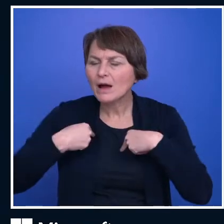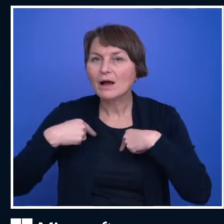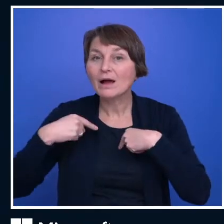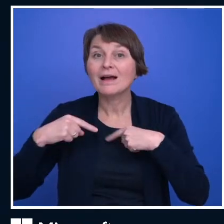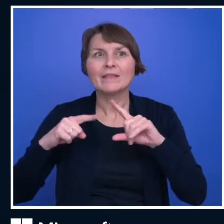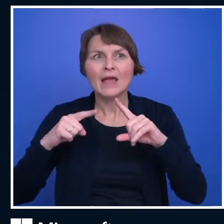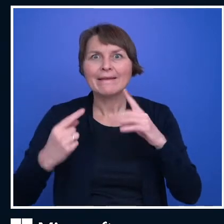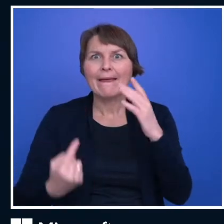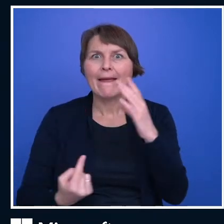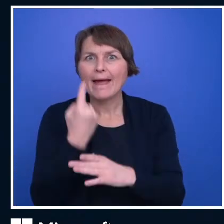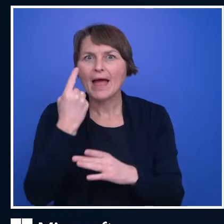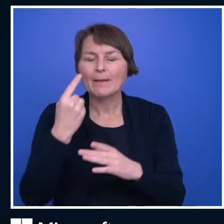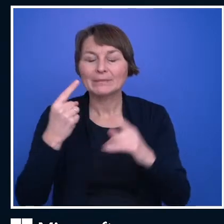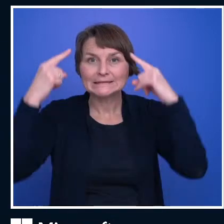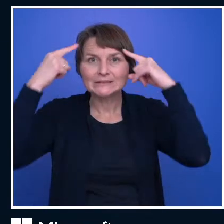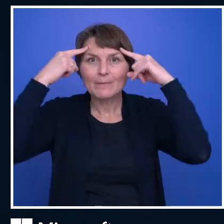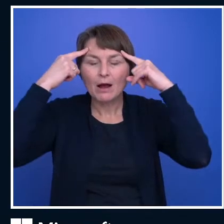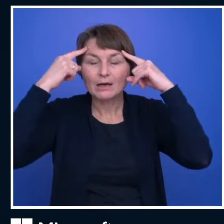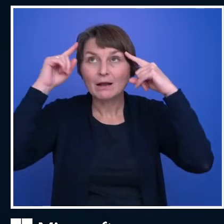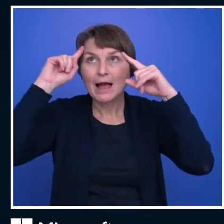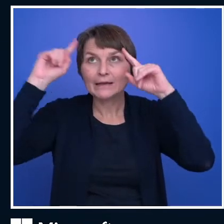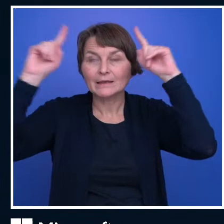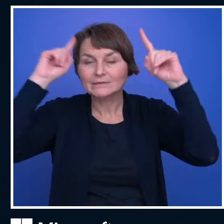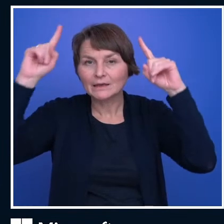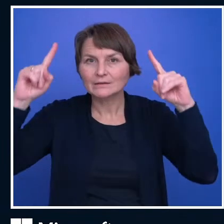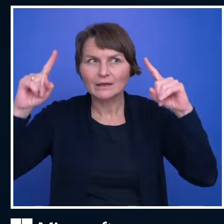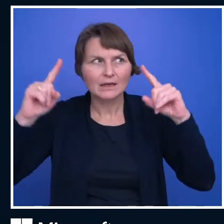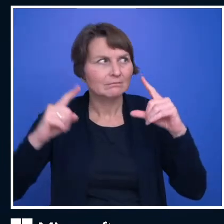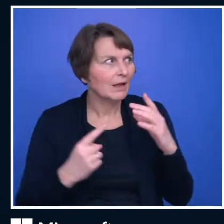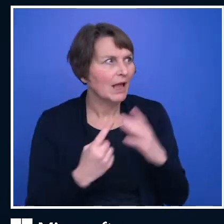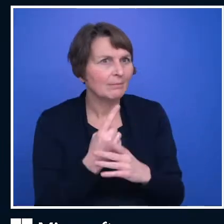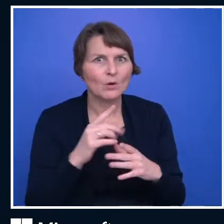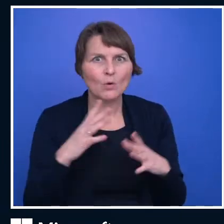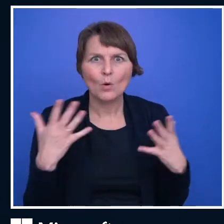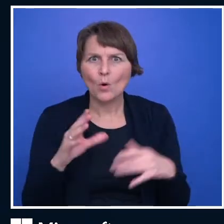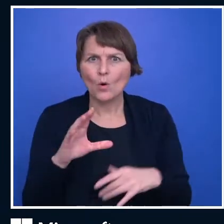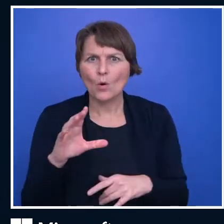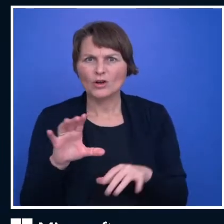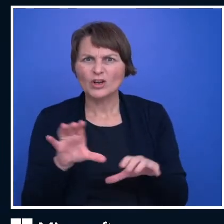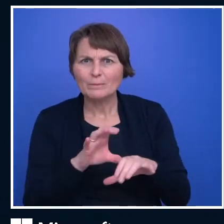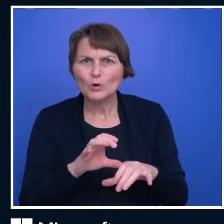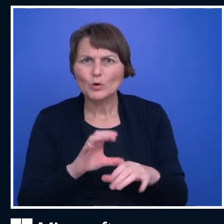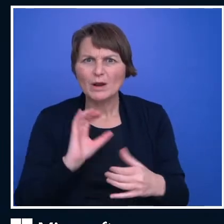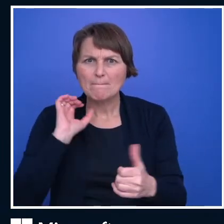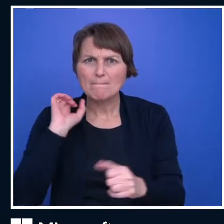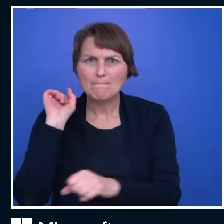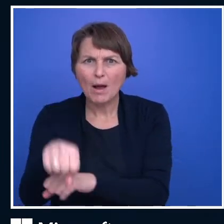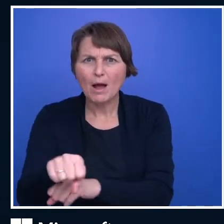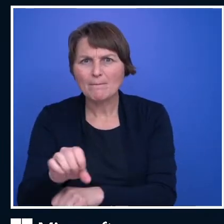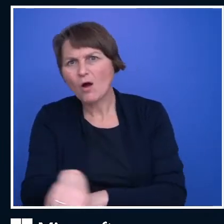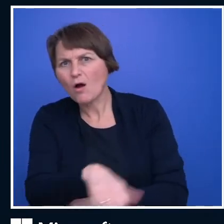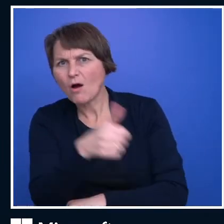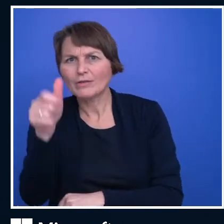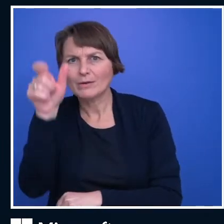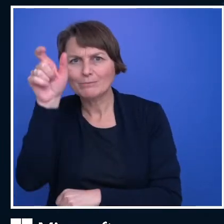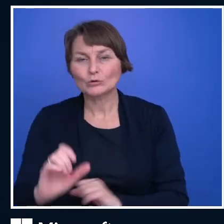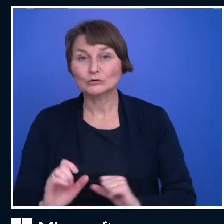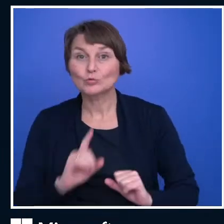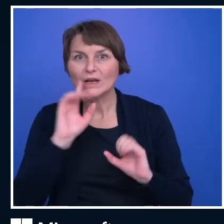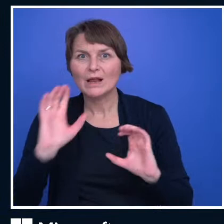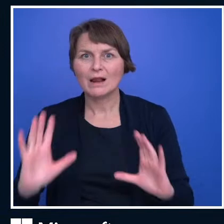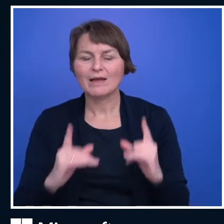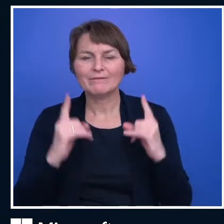with artificial intelligence. So AI works best with big data, and we know that.